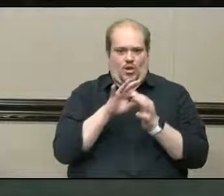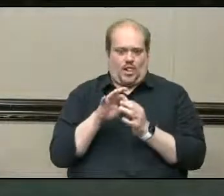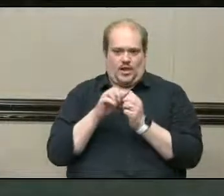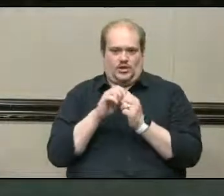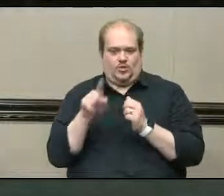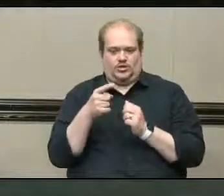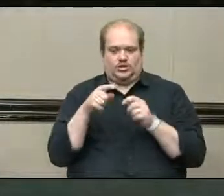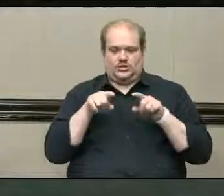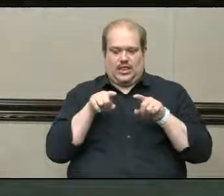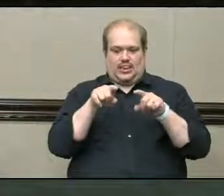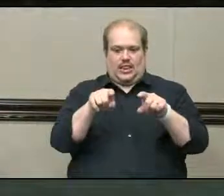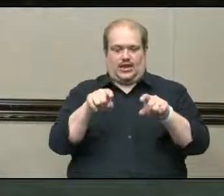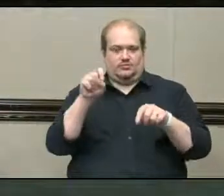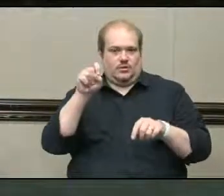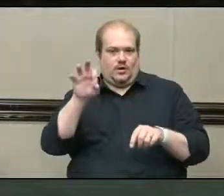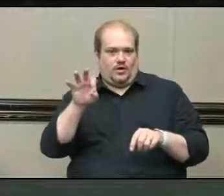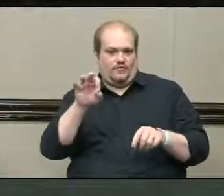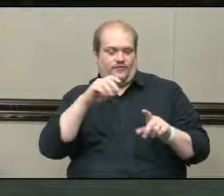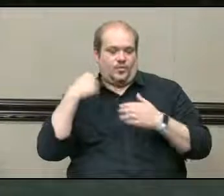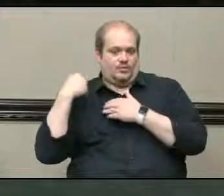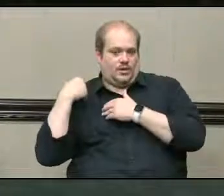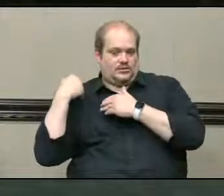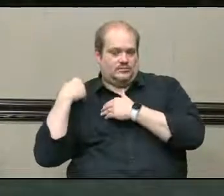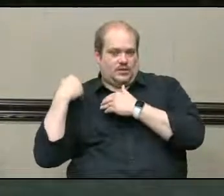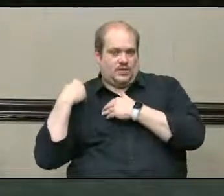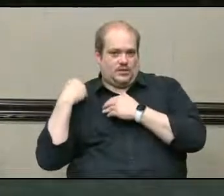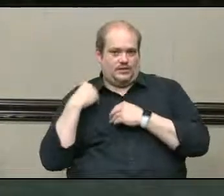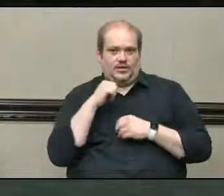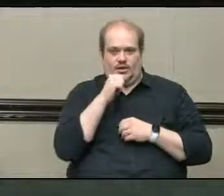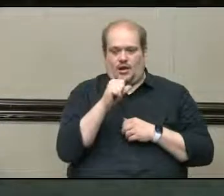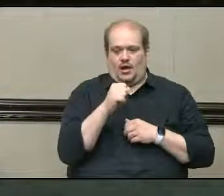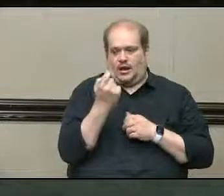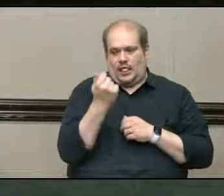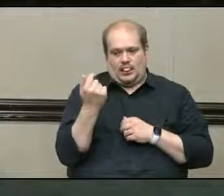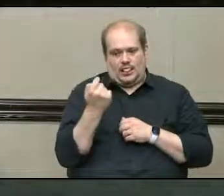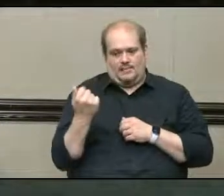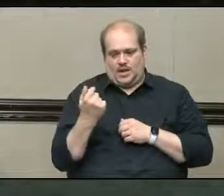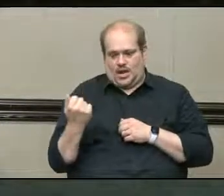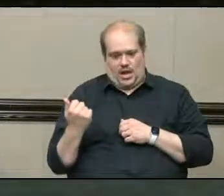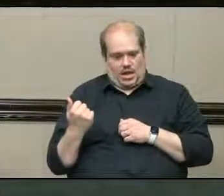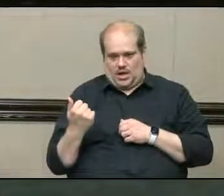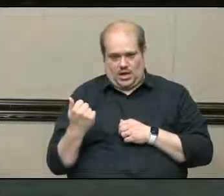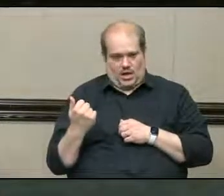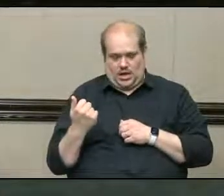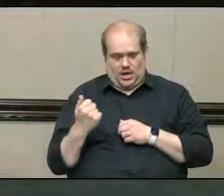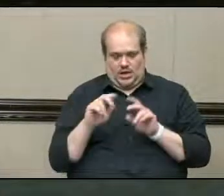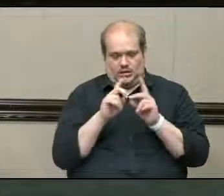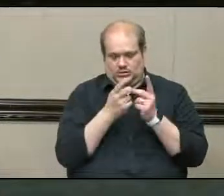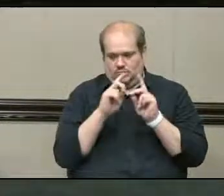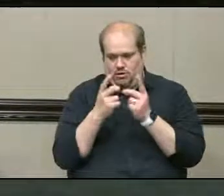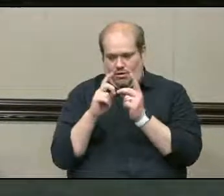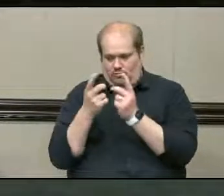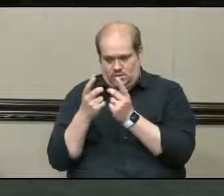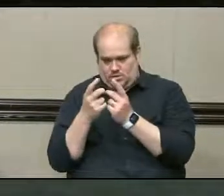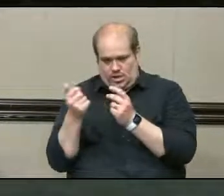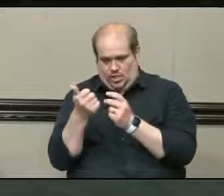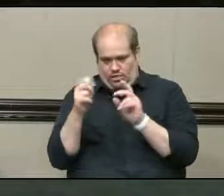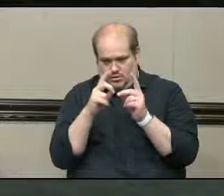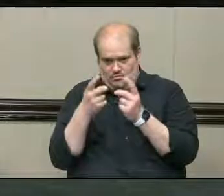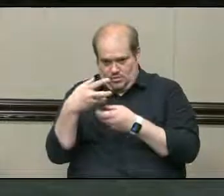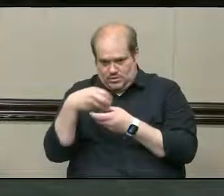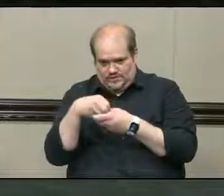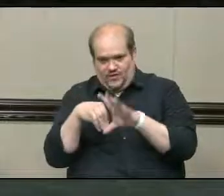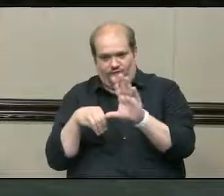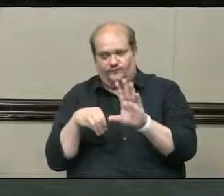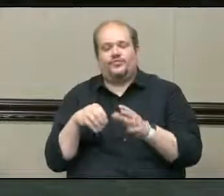just alignment of responsibility. It's not eliminating the other departments'